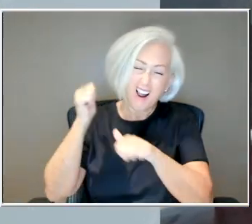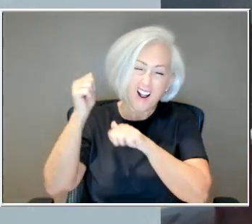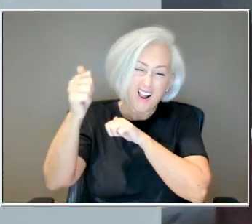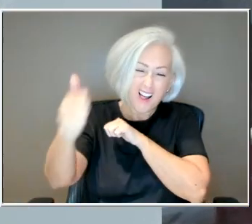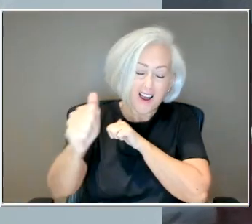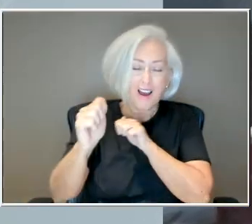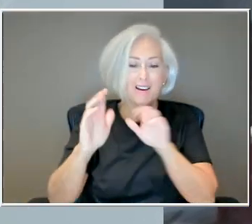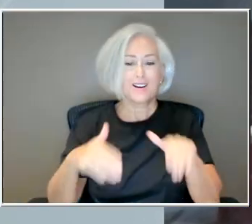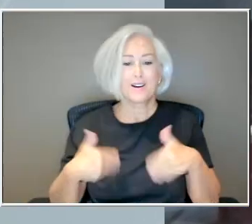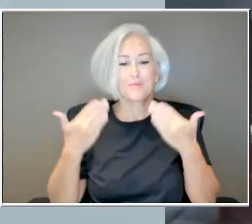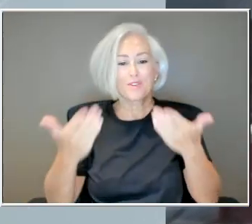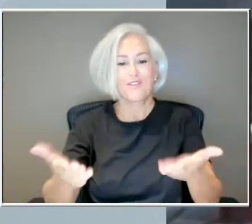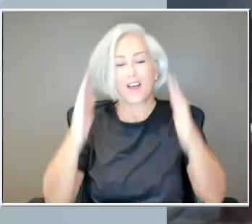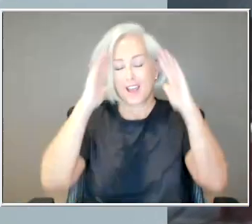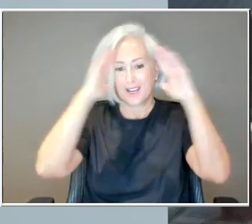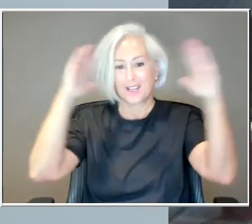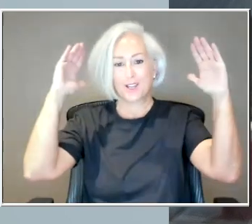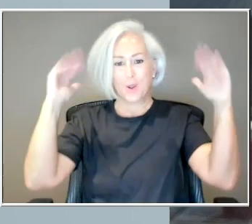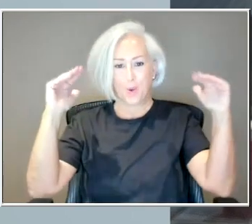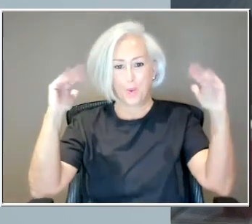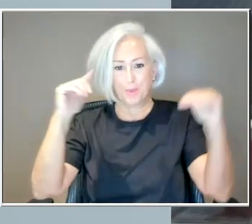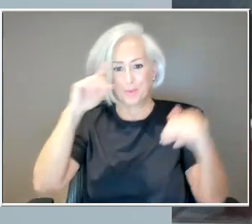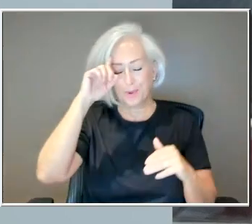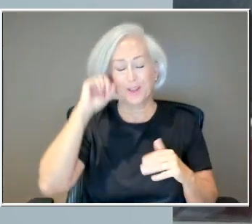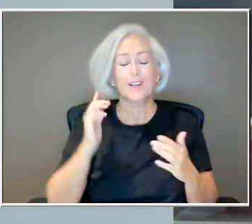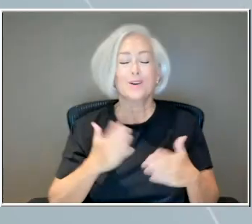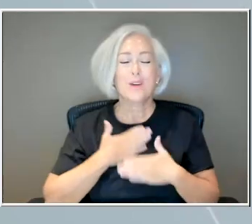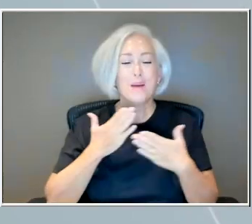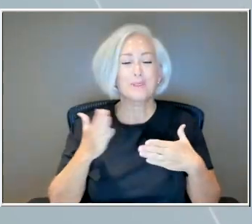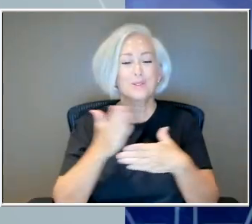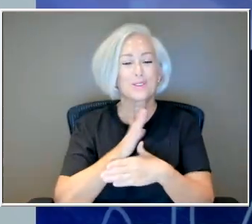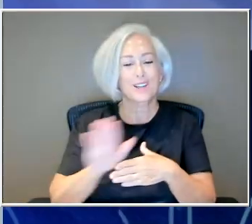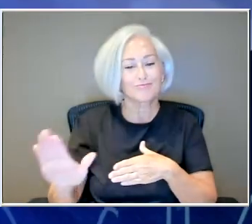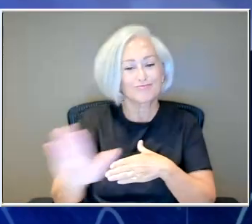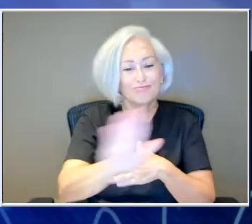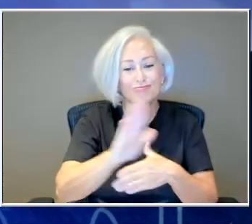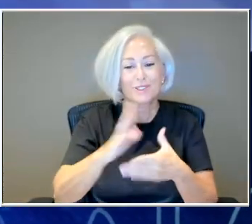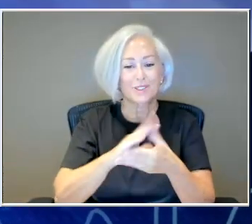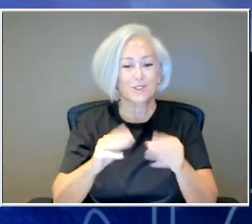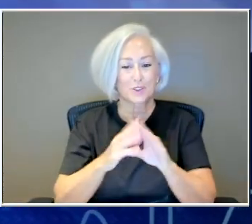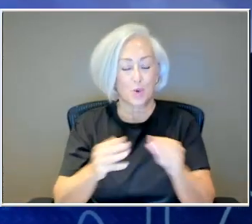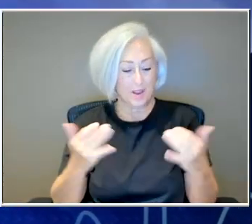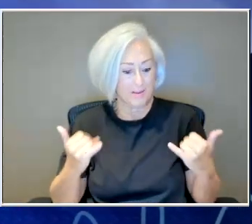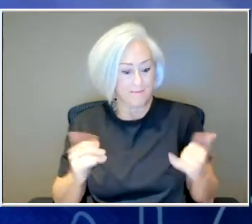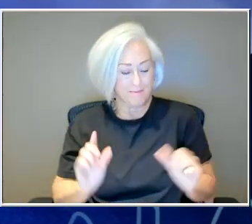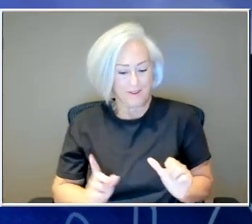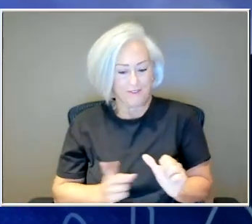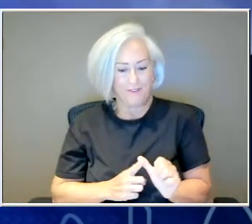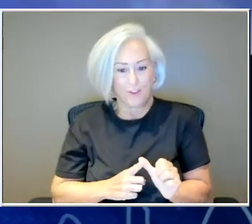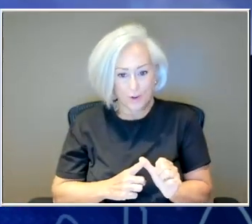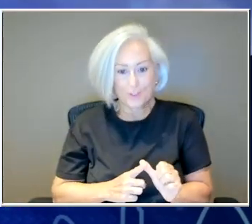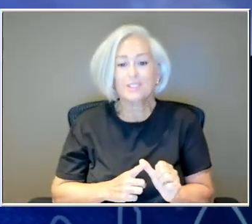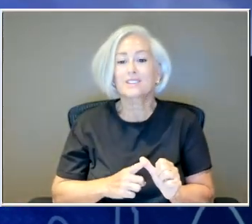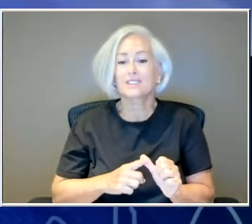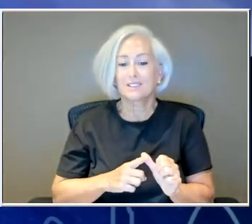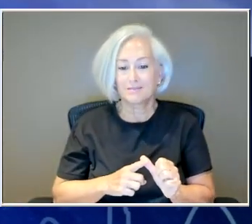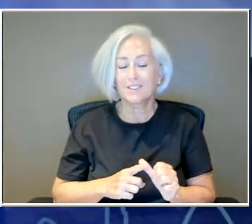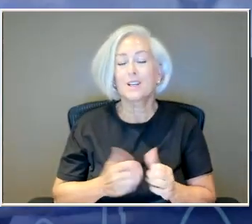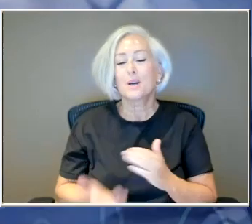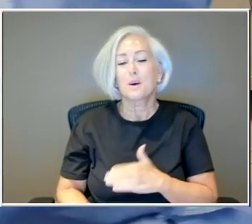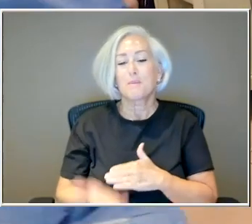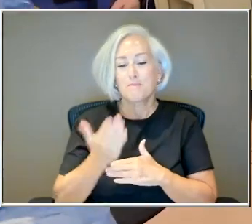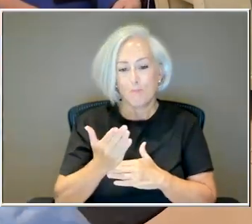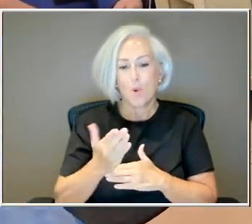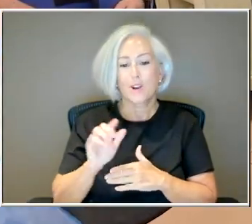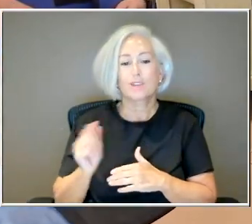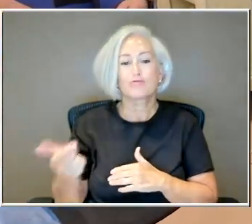story with you this morning, and we're going to get to that. But first, we want to get to our morning rounds. When pain pills and injections